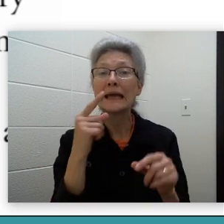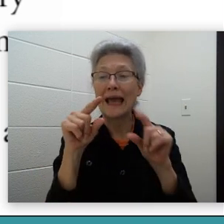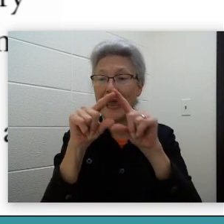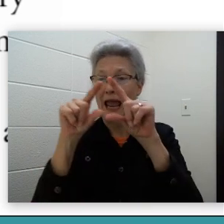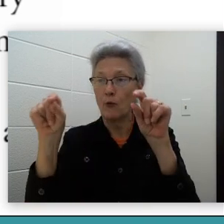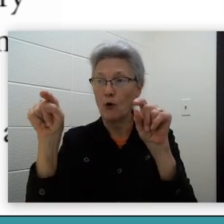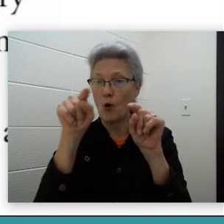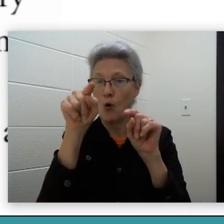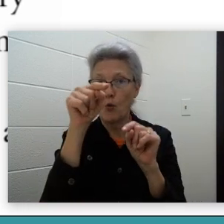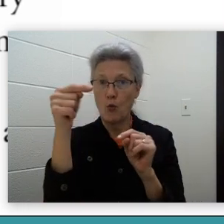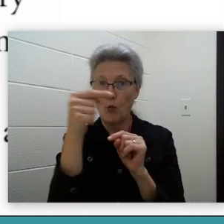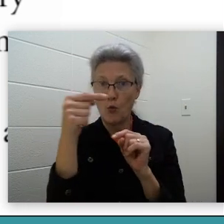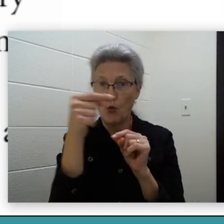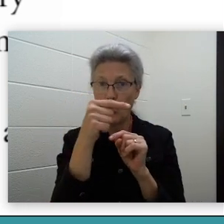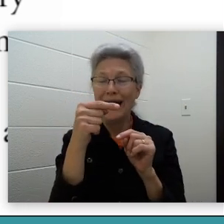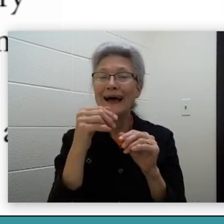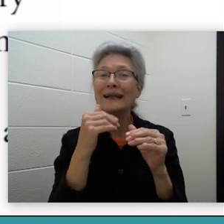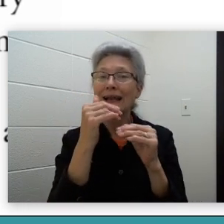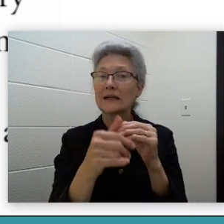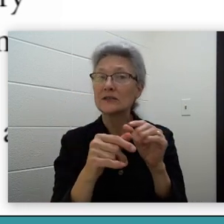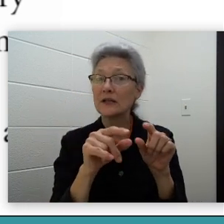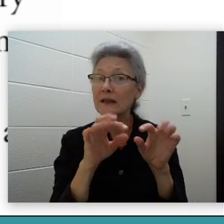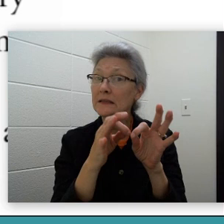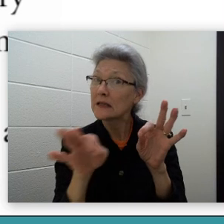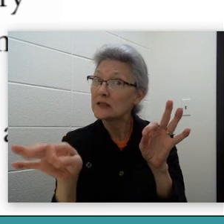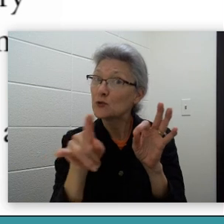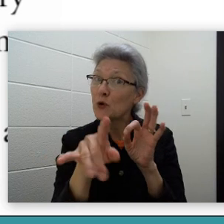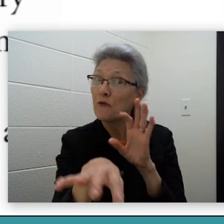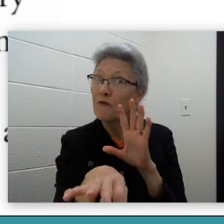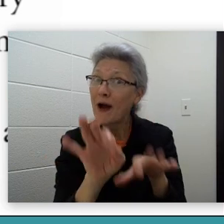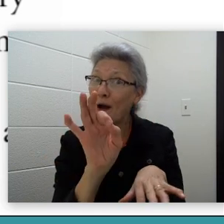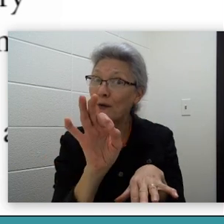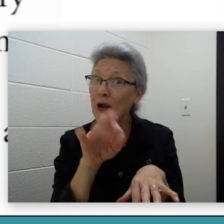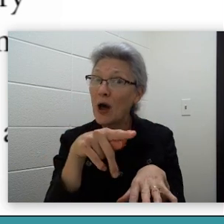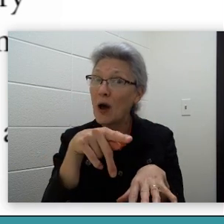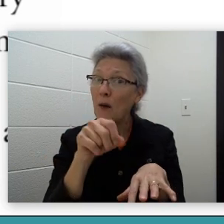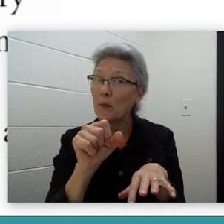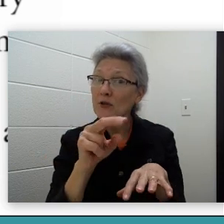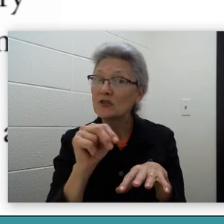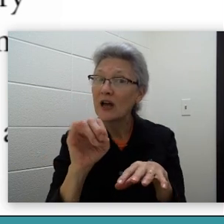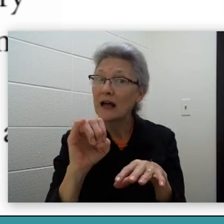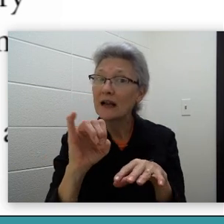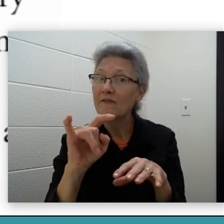or example where you found personification.